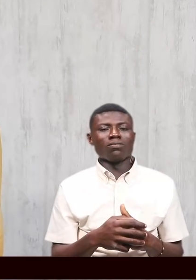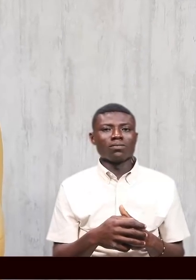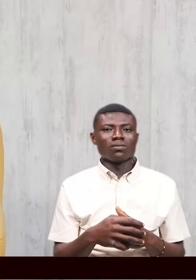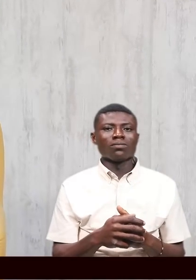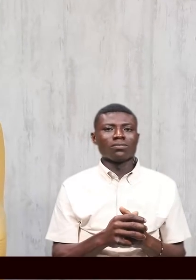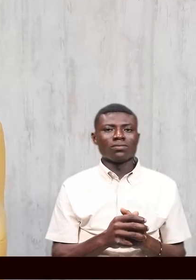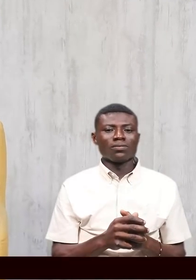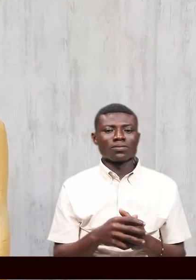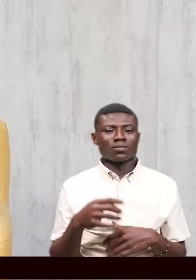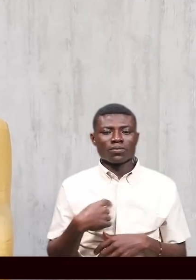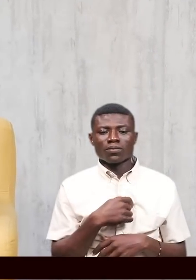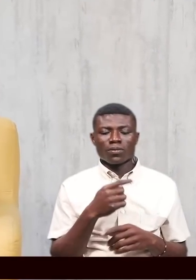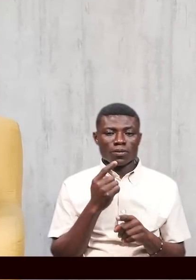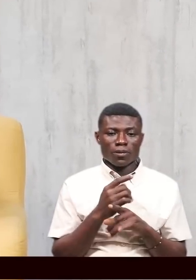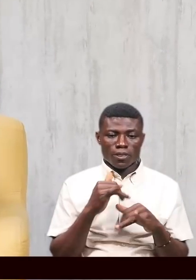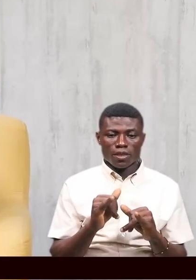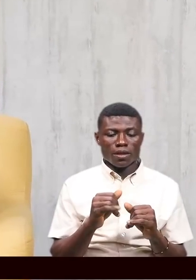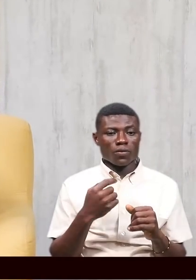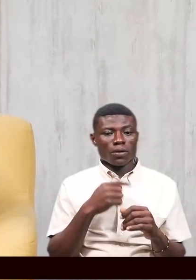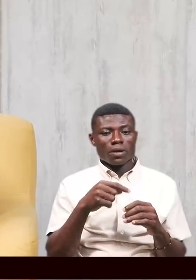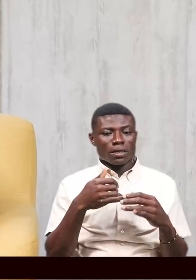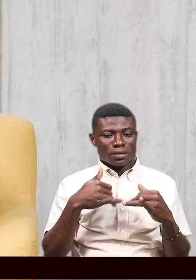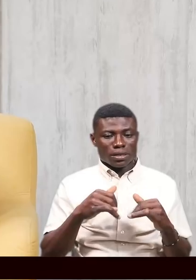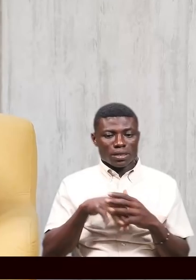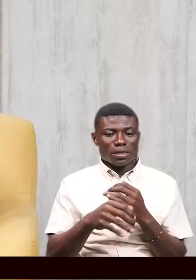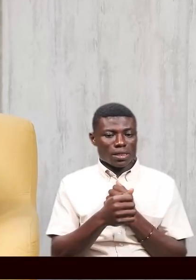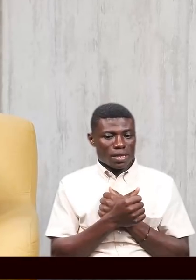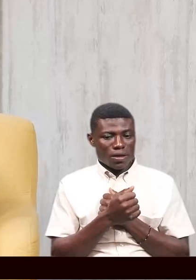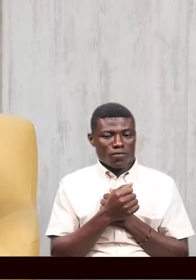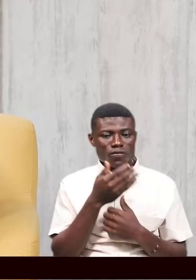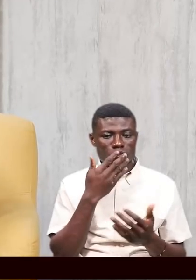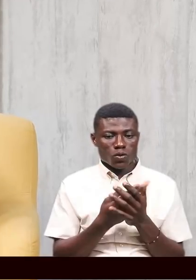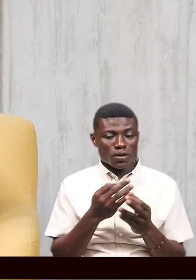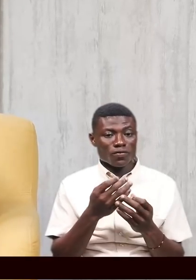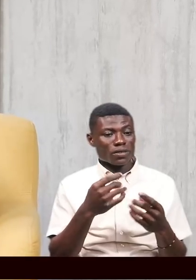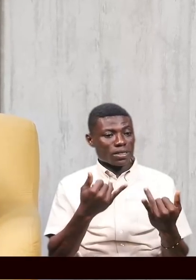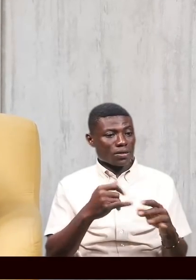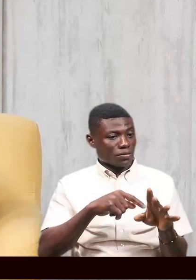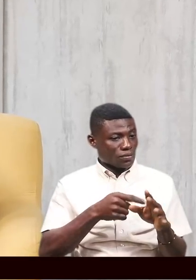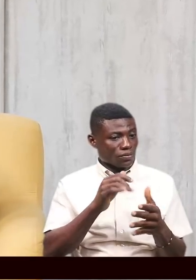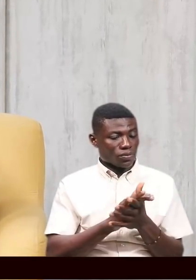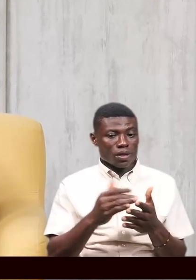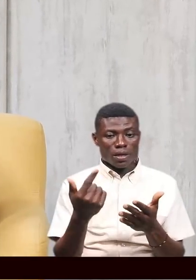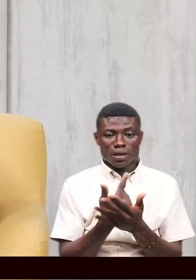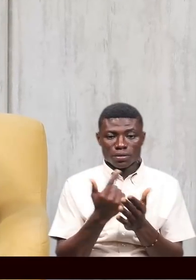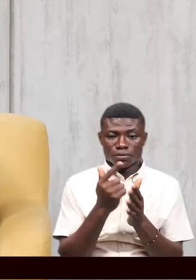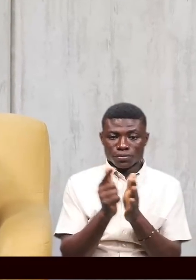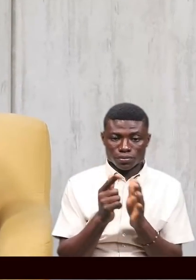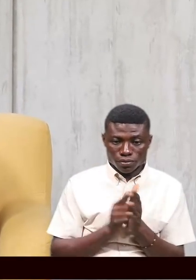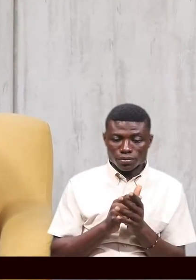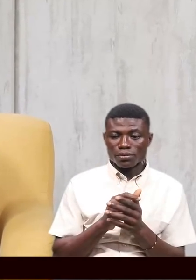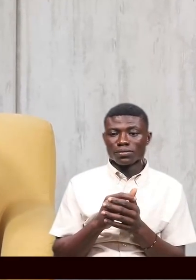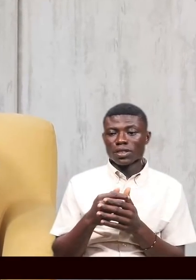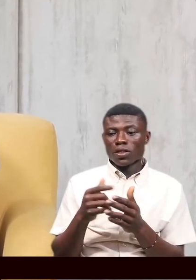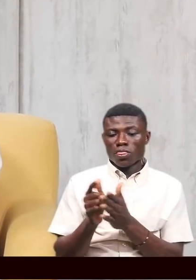Yen no do. Why? Na odo. Ene ye. Wo be muzo so anu aya hwe ye gana mbra no bi en hye dem pusu